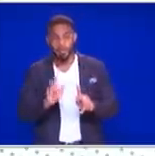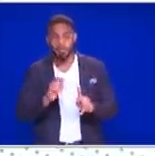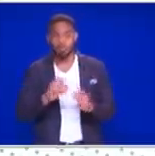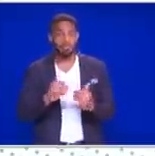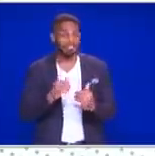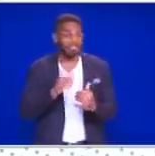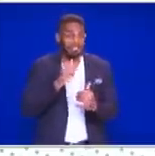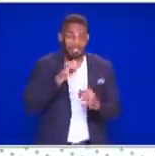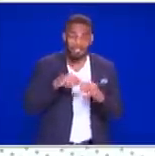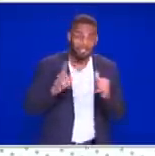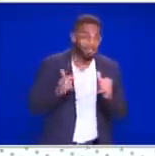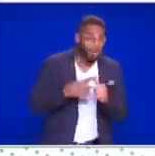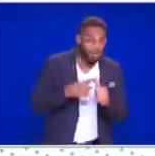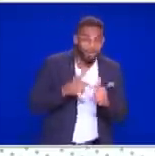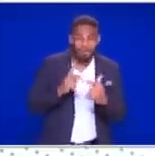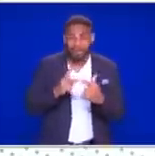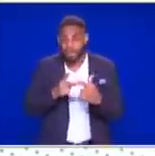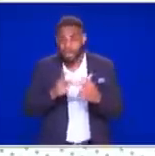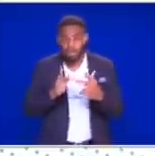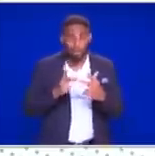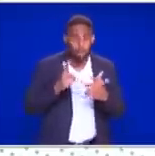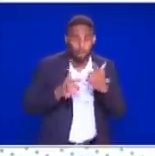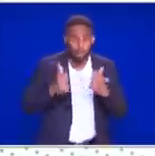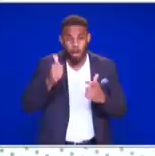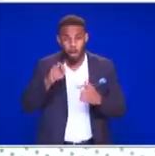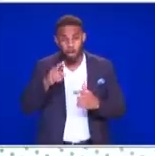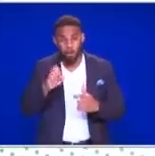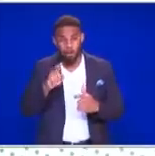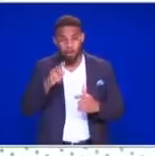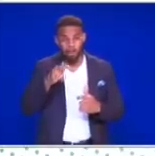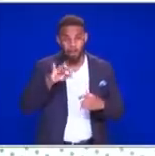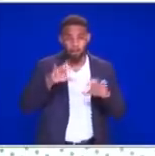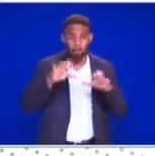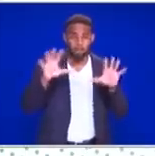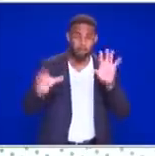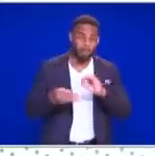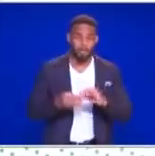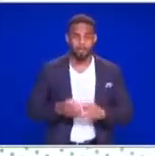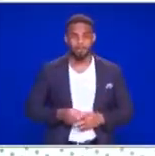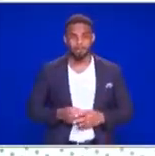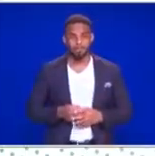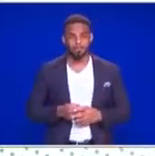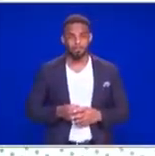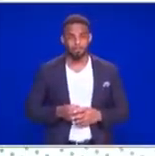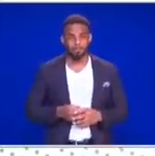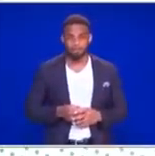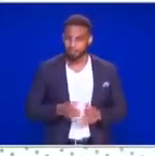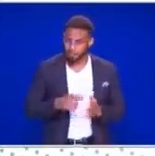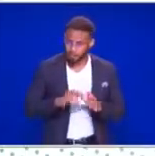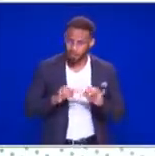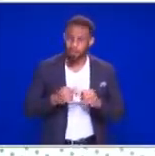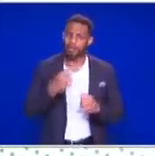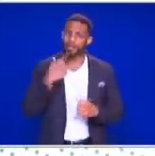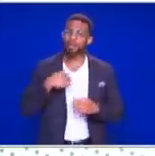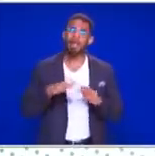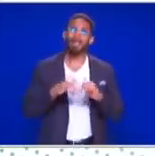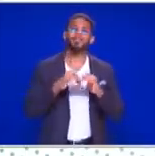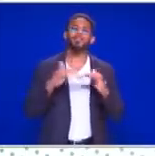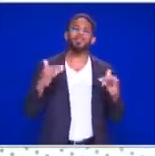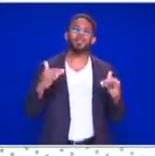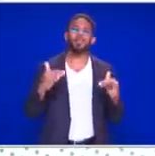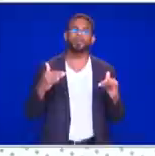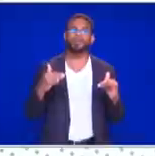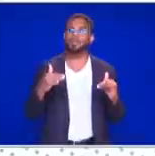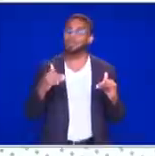is not in the first, second, or third largest race and ethnic groups combined. This measure tells us how diverse